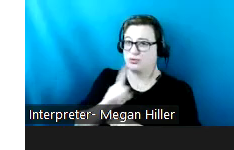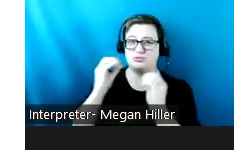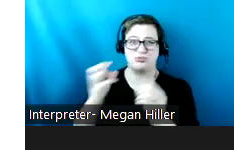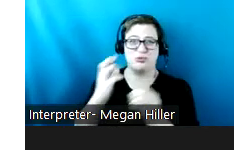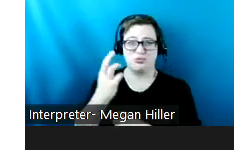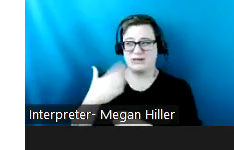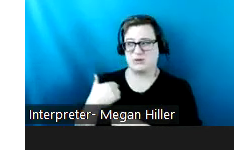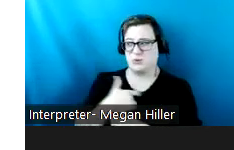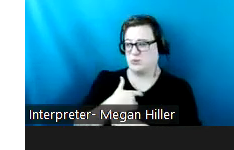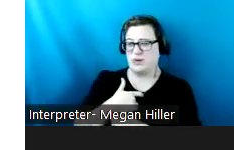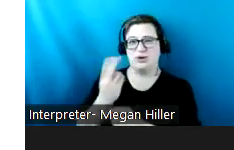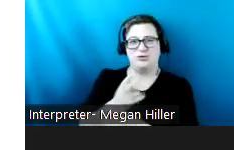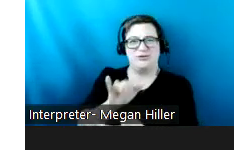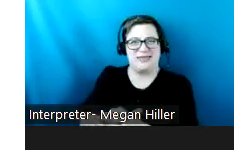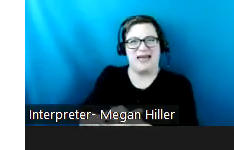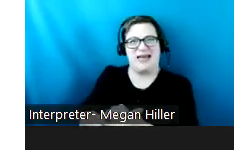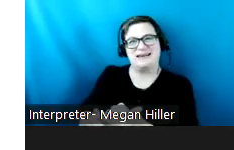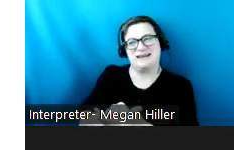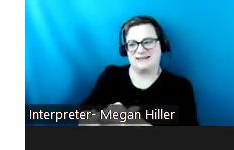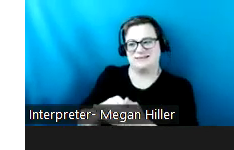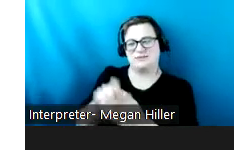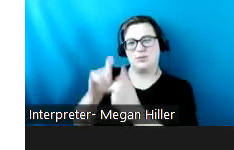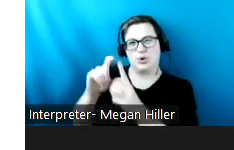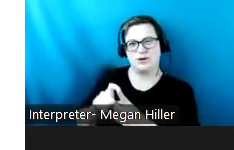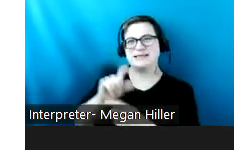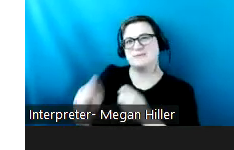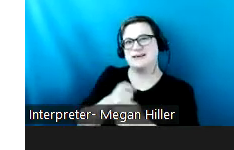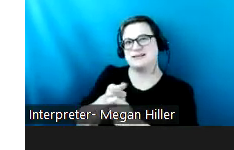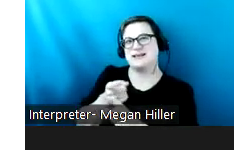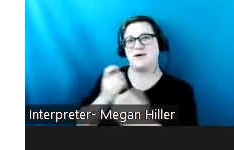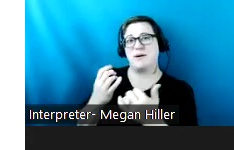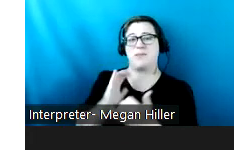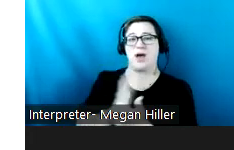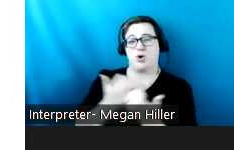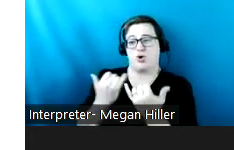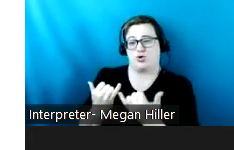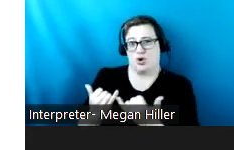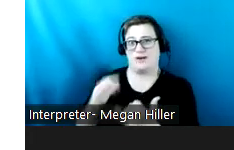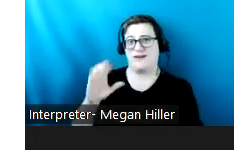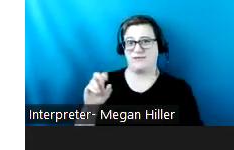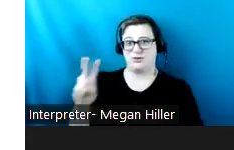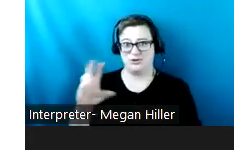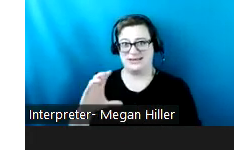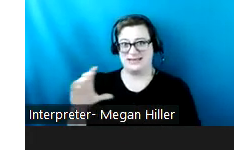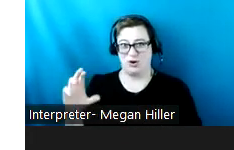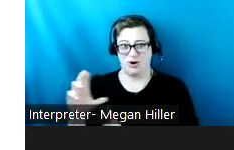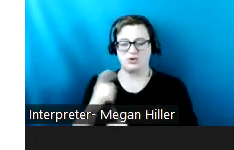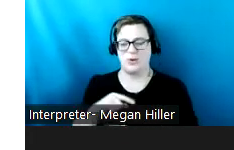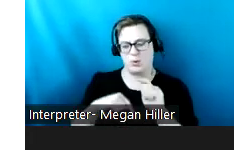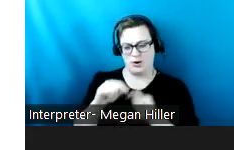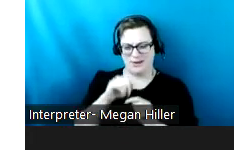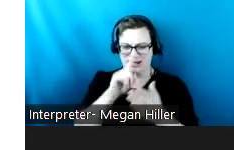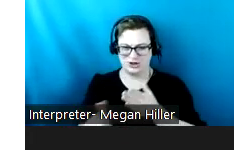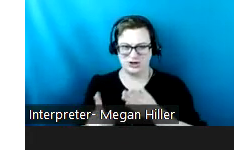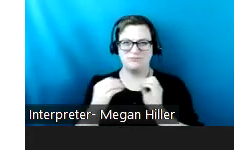was pulled directly from our current 2 CCR 502-1. And so I will take that back and look into that one a little bit further to